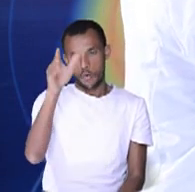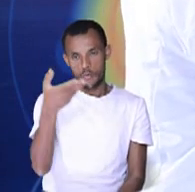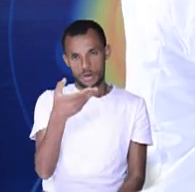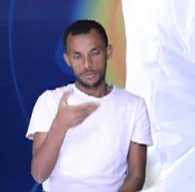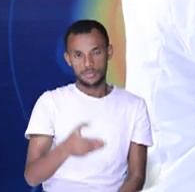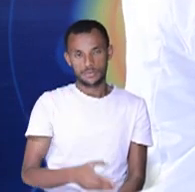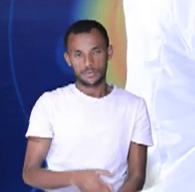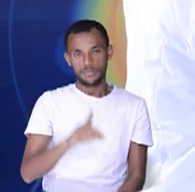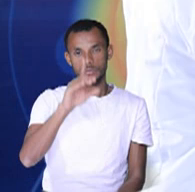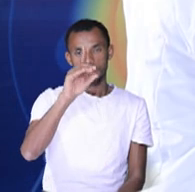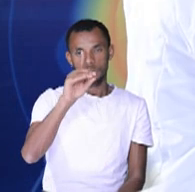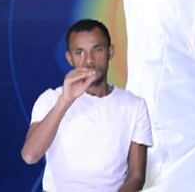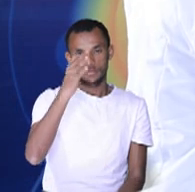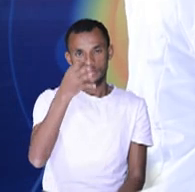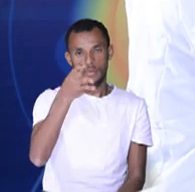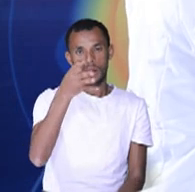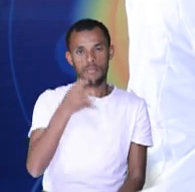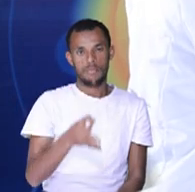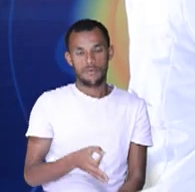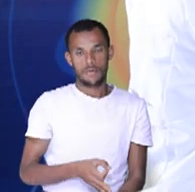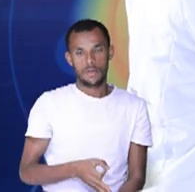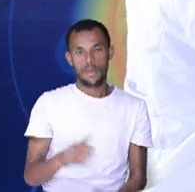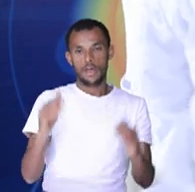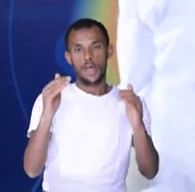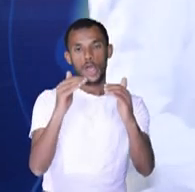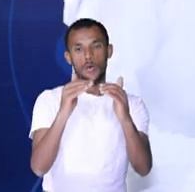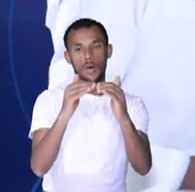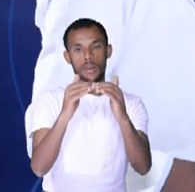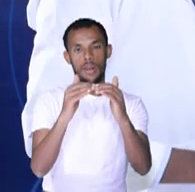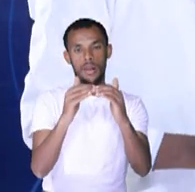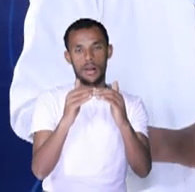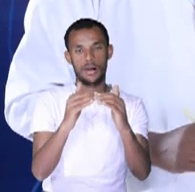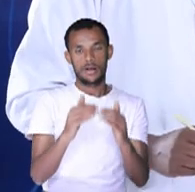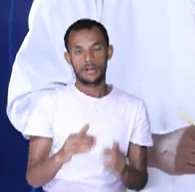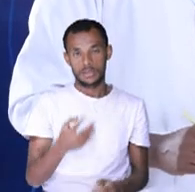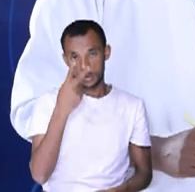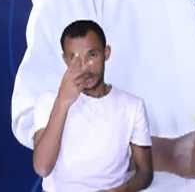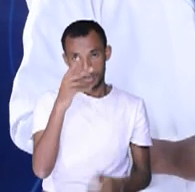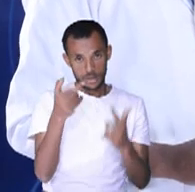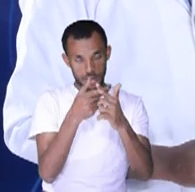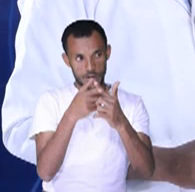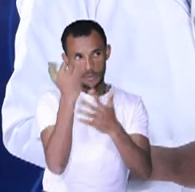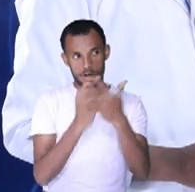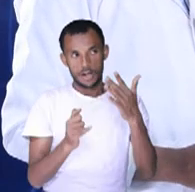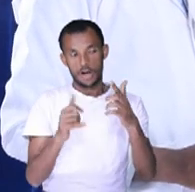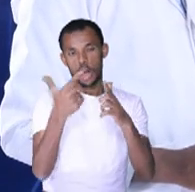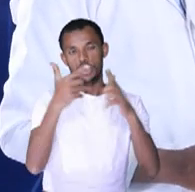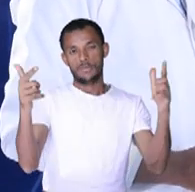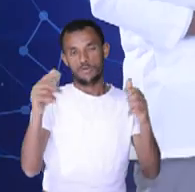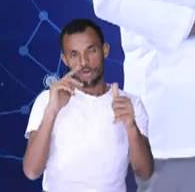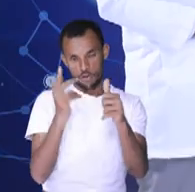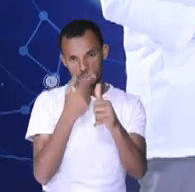over DF equals to, since the second figure is the enlargement of the first